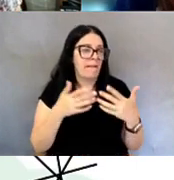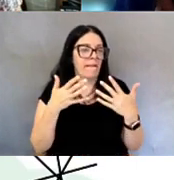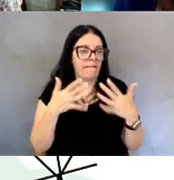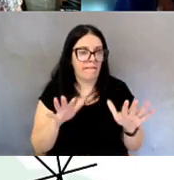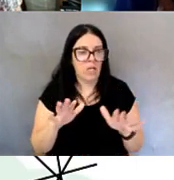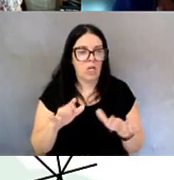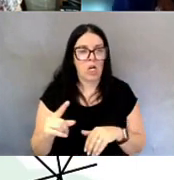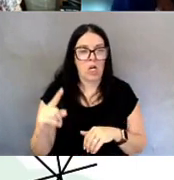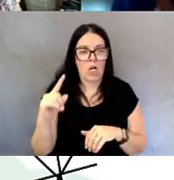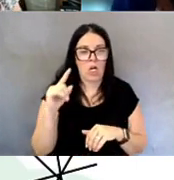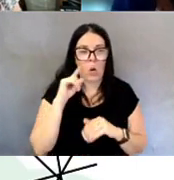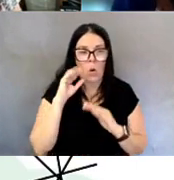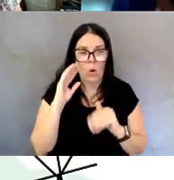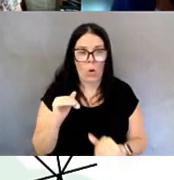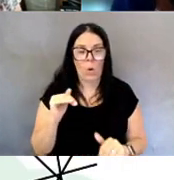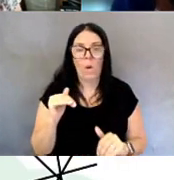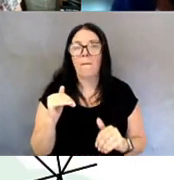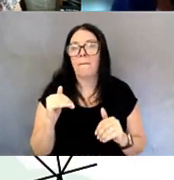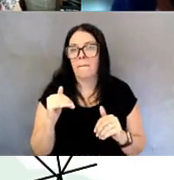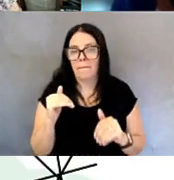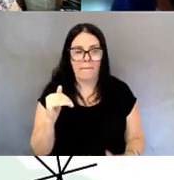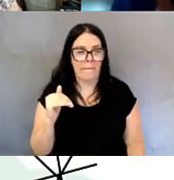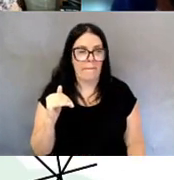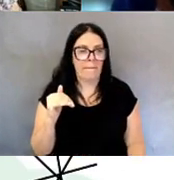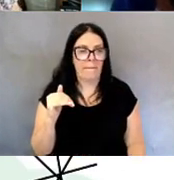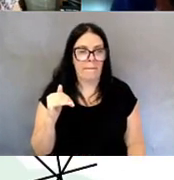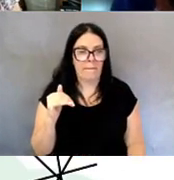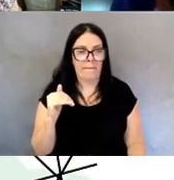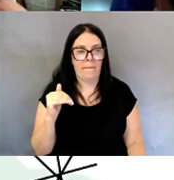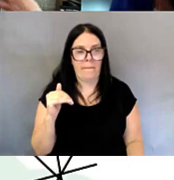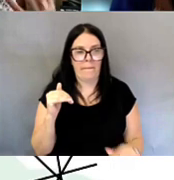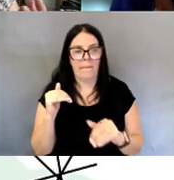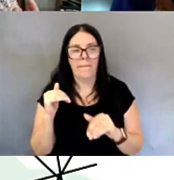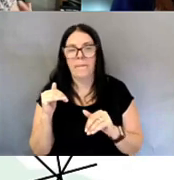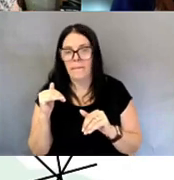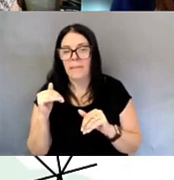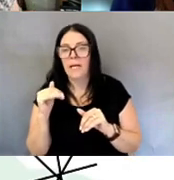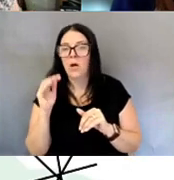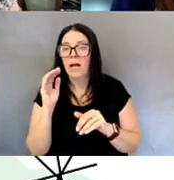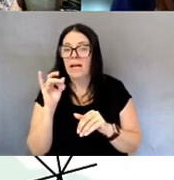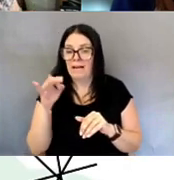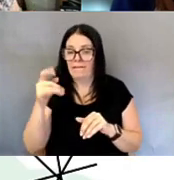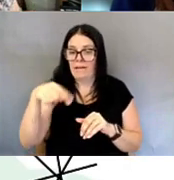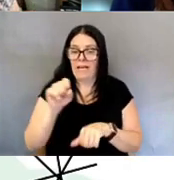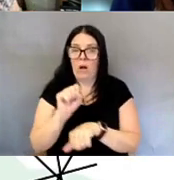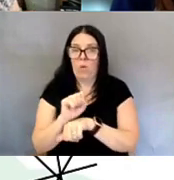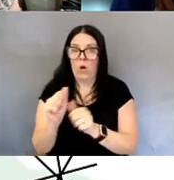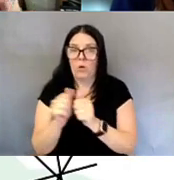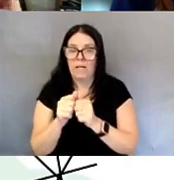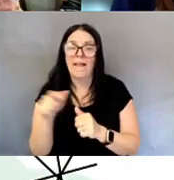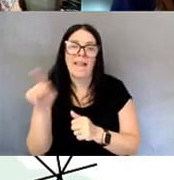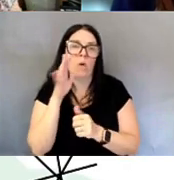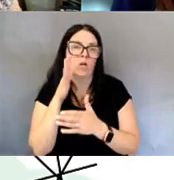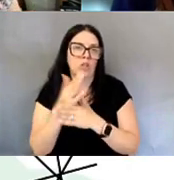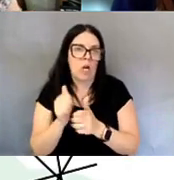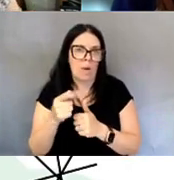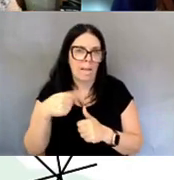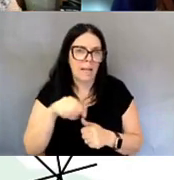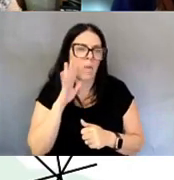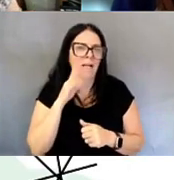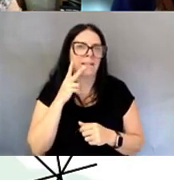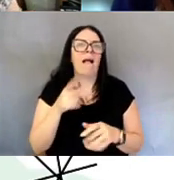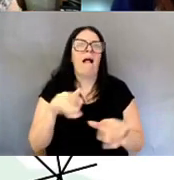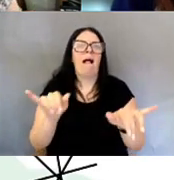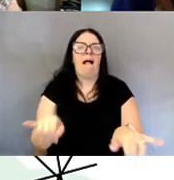some reflections from the working group members. So they will be sharing with us some of the feedback, the aha moments, and so